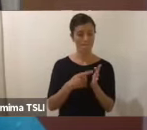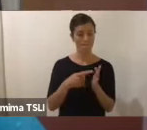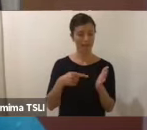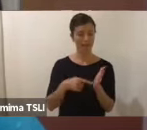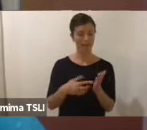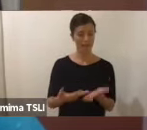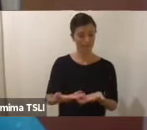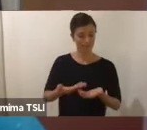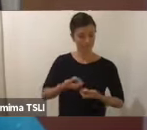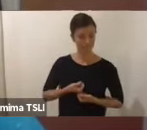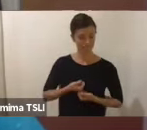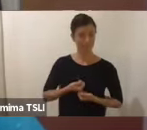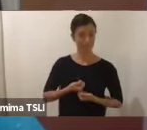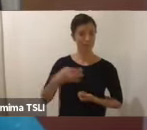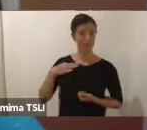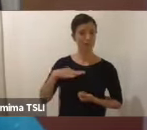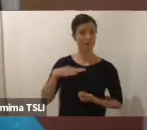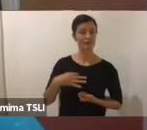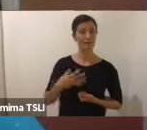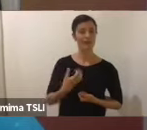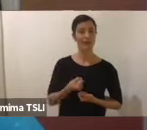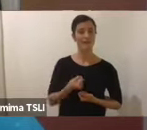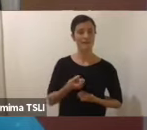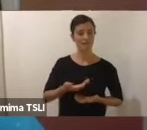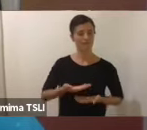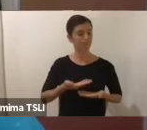my personality throughout my existences